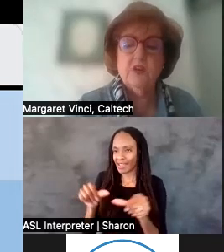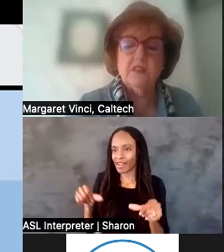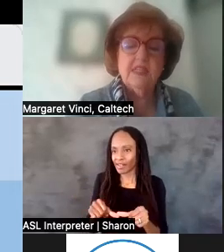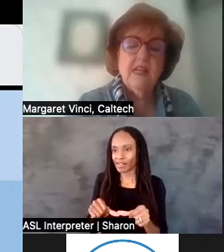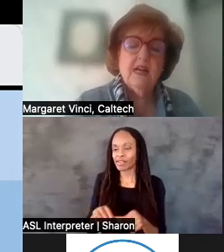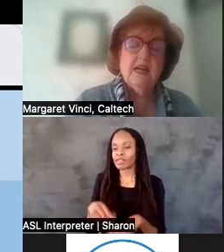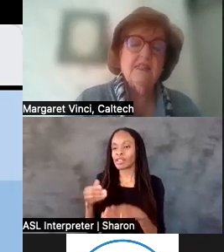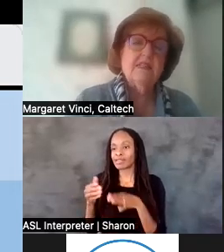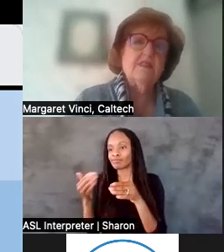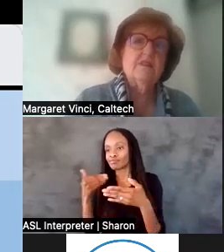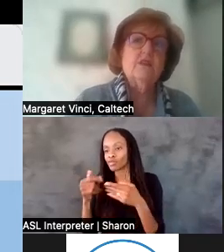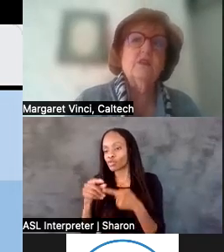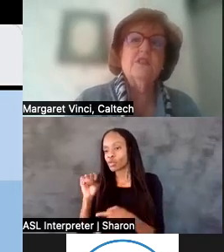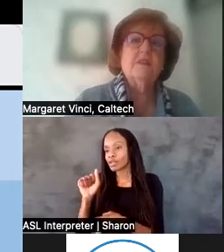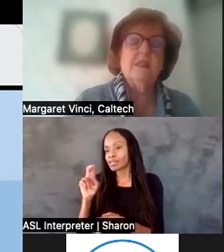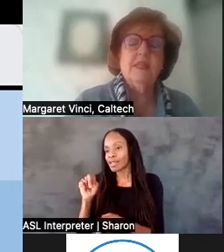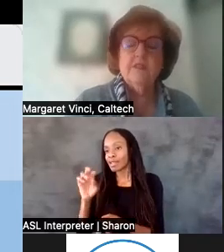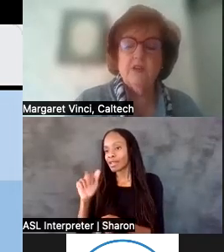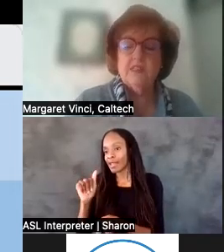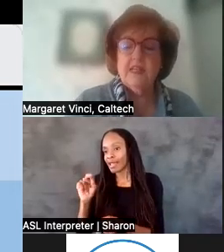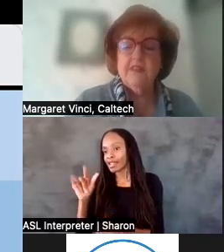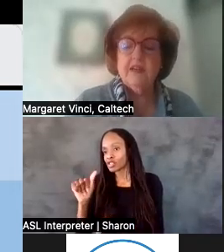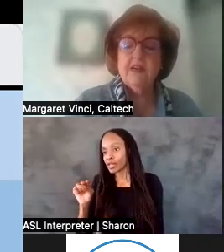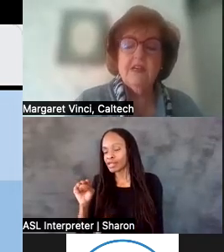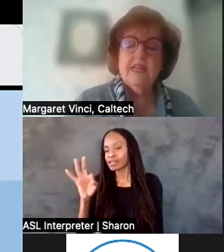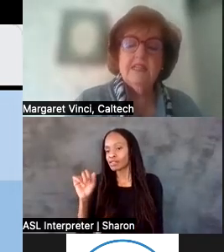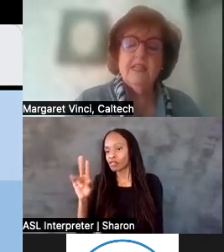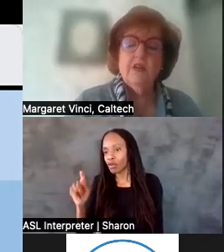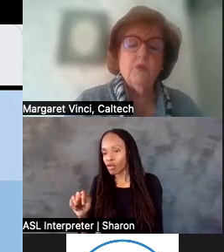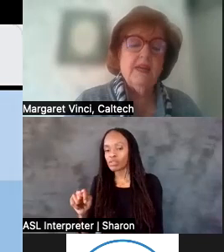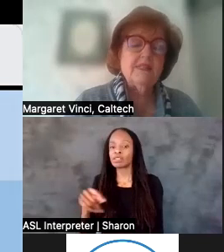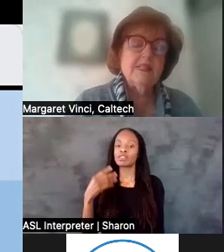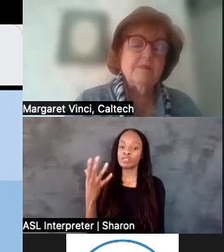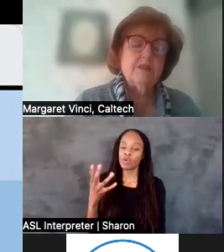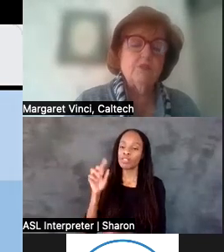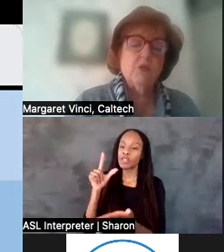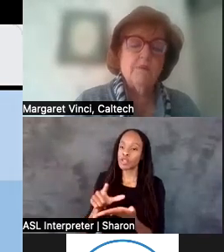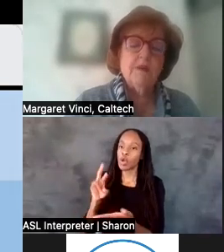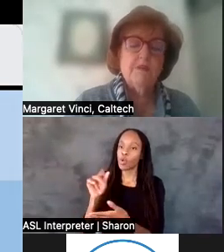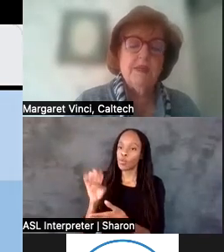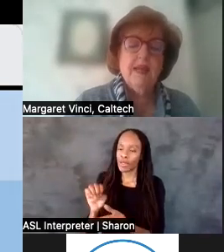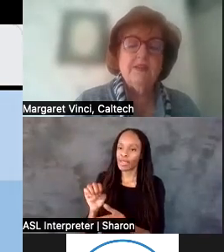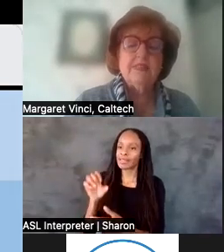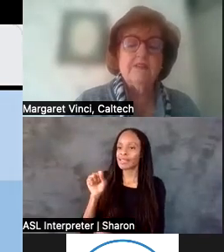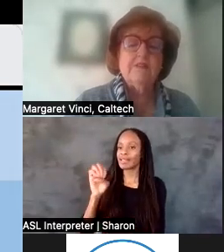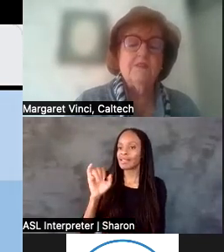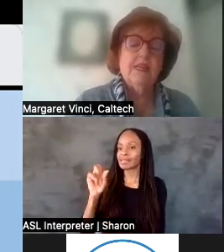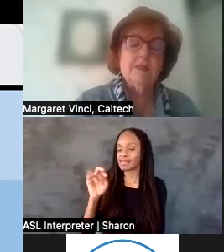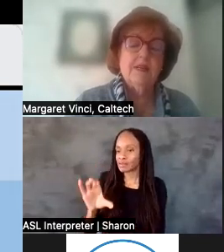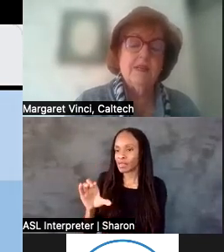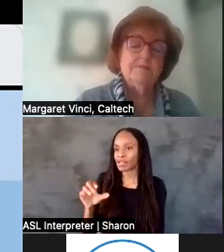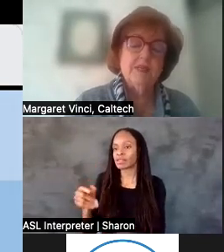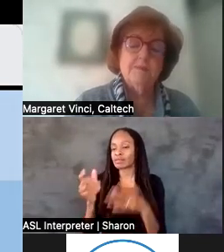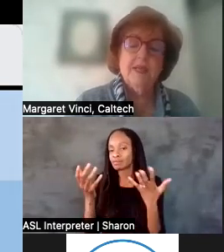Andreas Fault. It's also close to some of the other faults down there. It is a low rate seismic swarm that we've been having south of